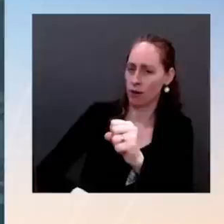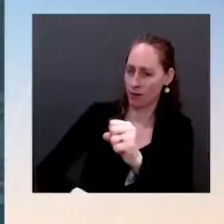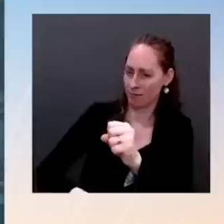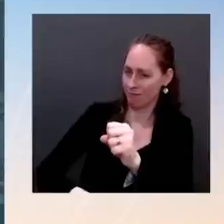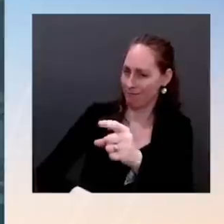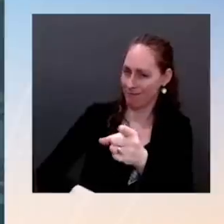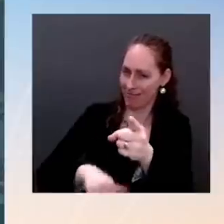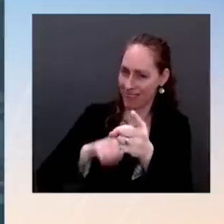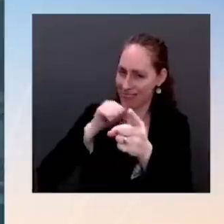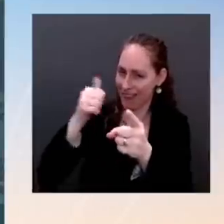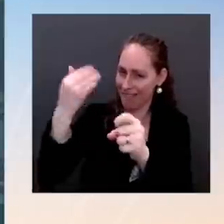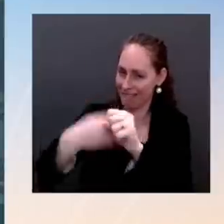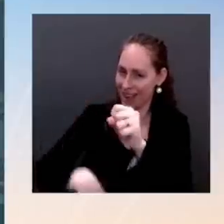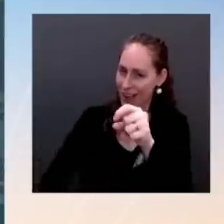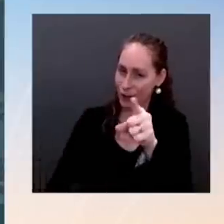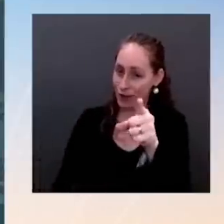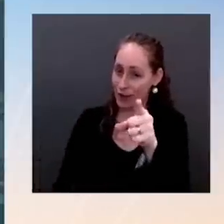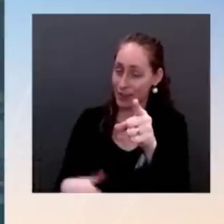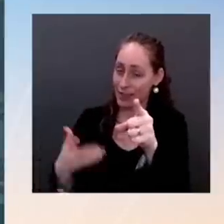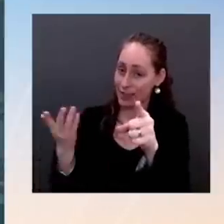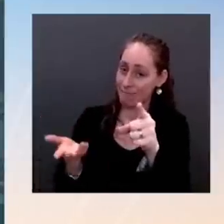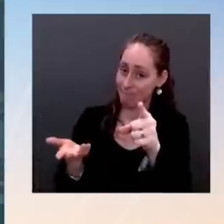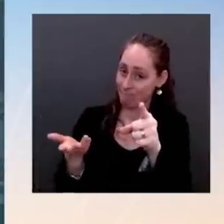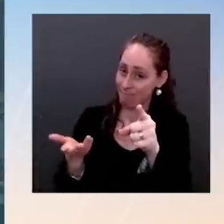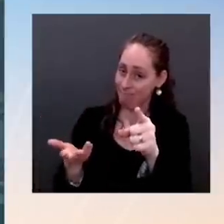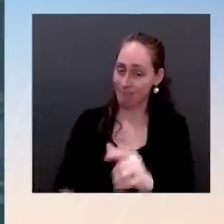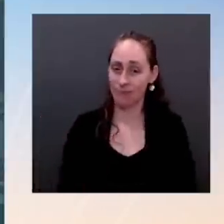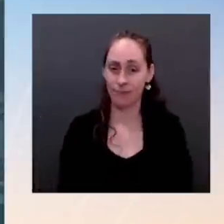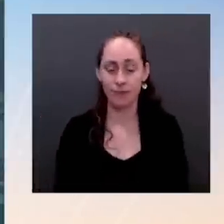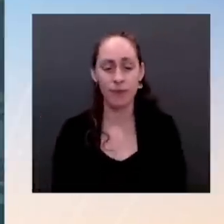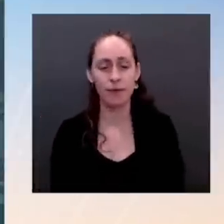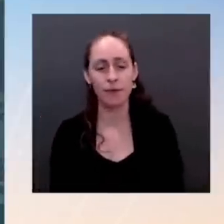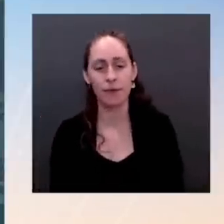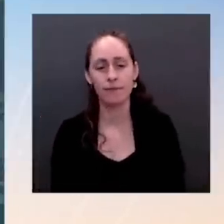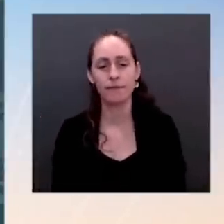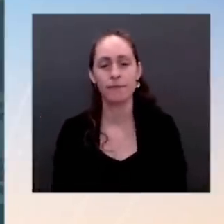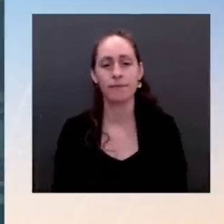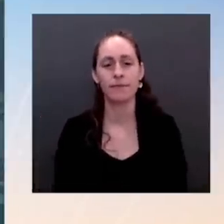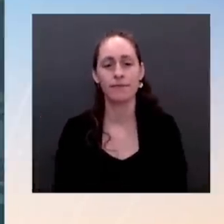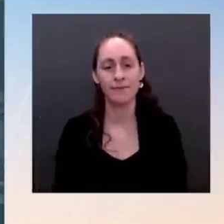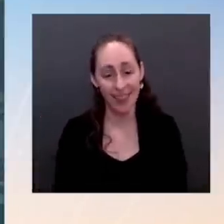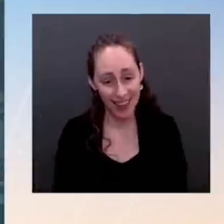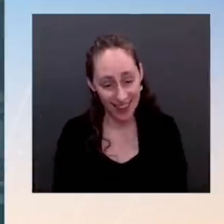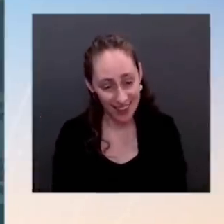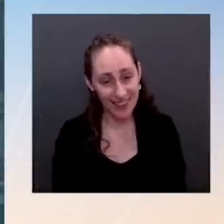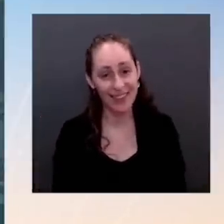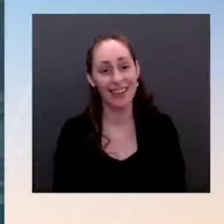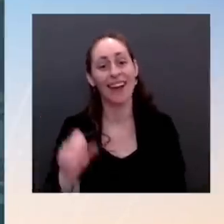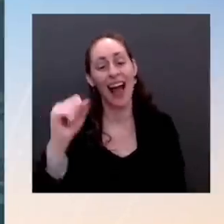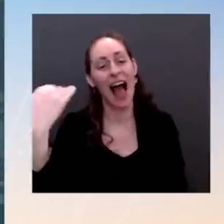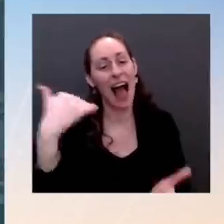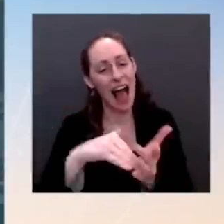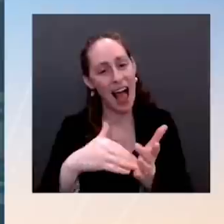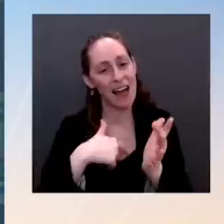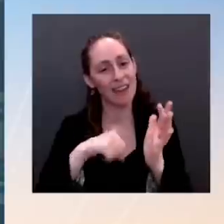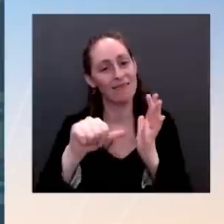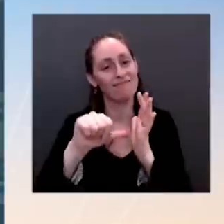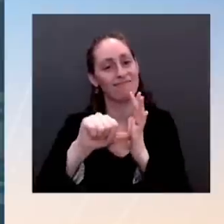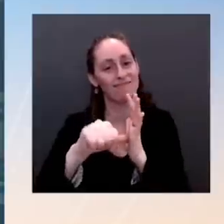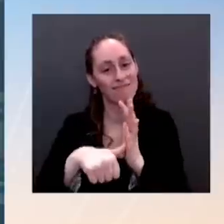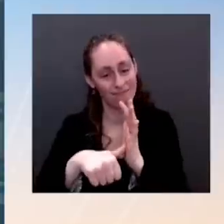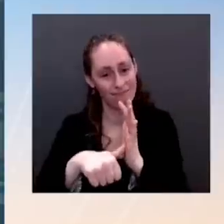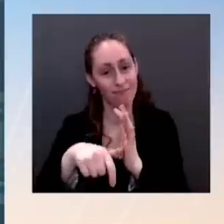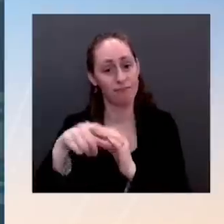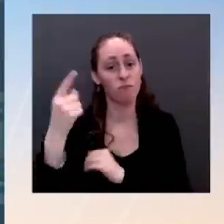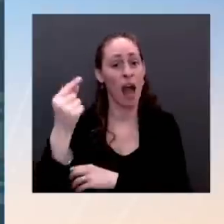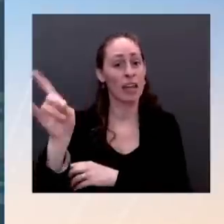understand it. And again, let me just reiterate, nothing about his behavior is acceptable to anyone here at all. Quite the opposite. Let me be clear